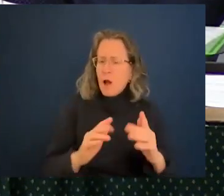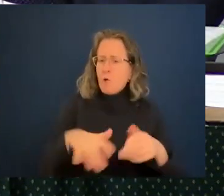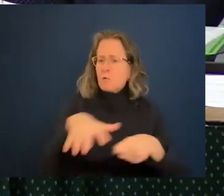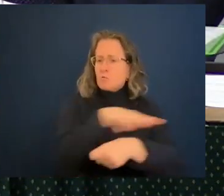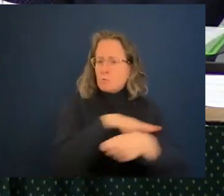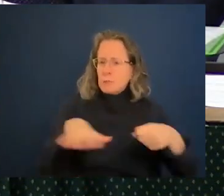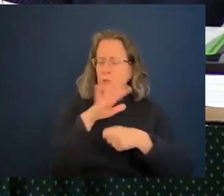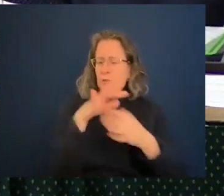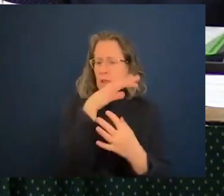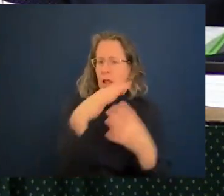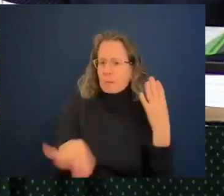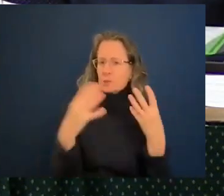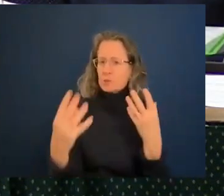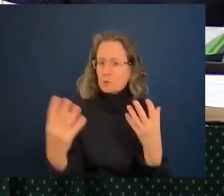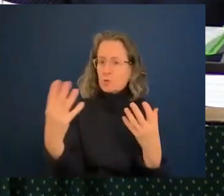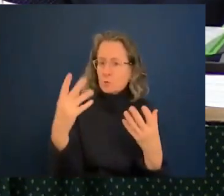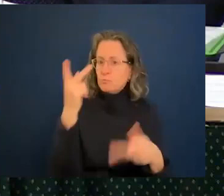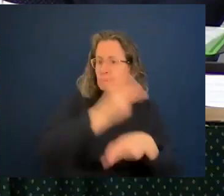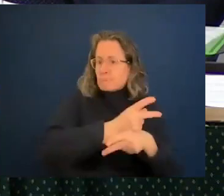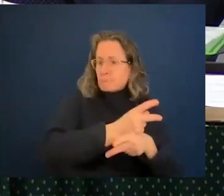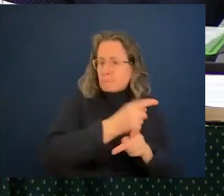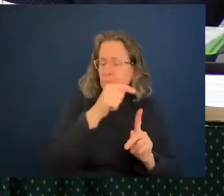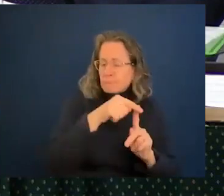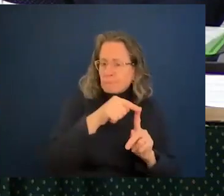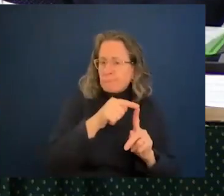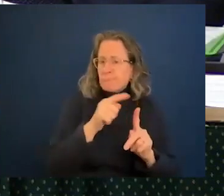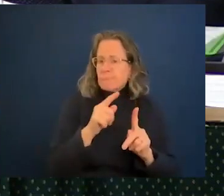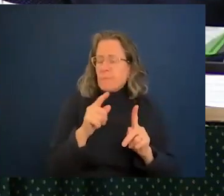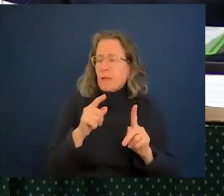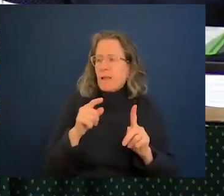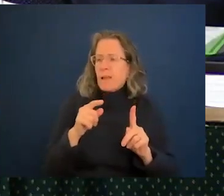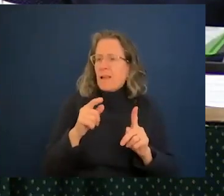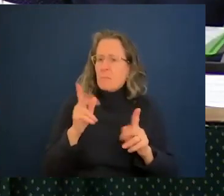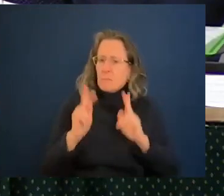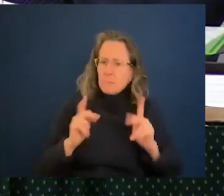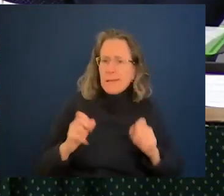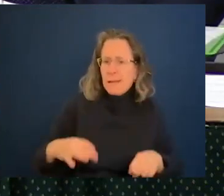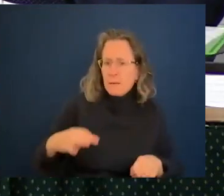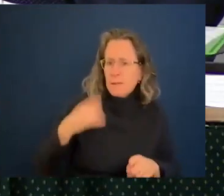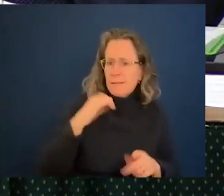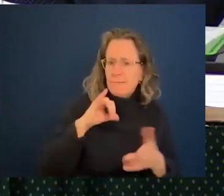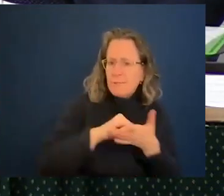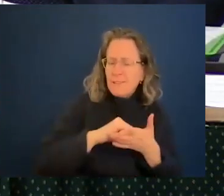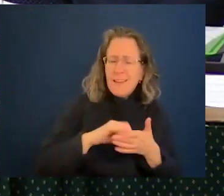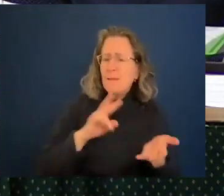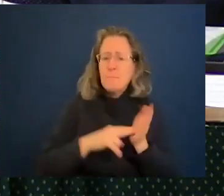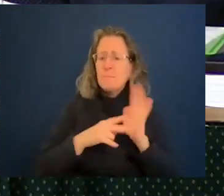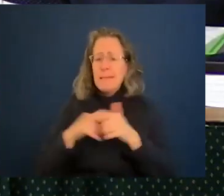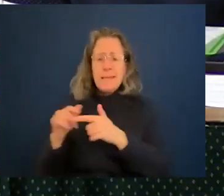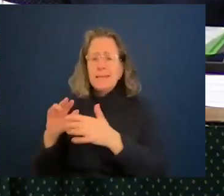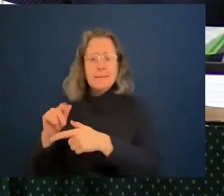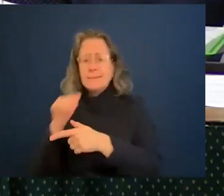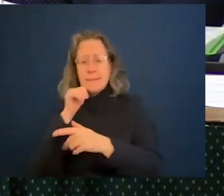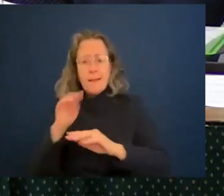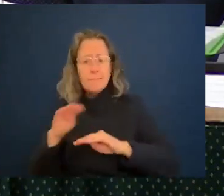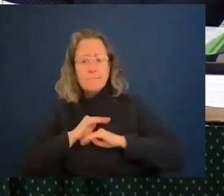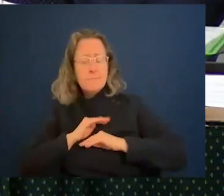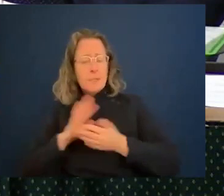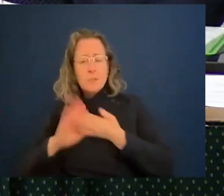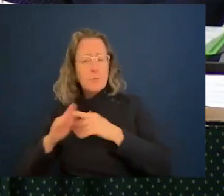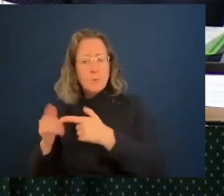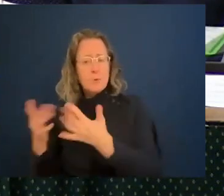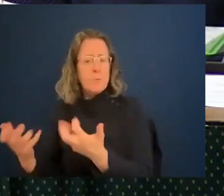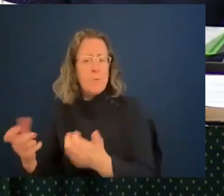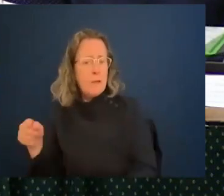option does not seem to be able to meet the expectations that the community has of